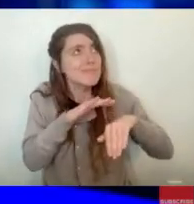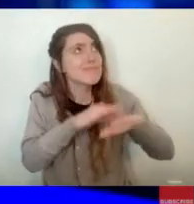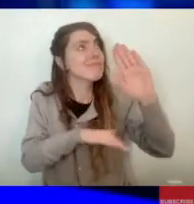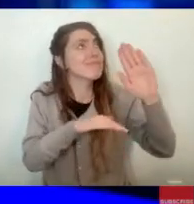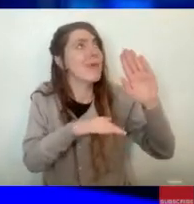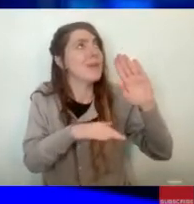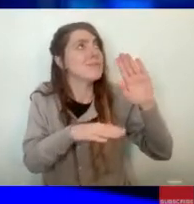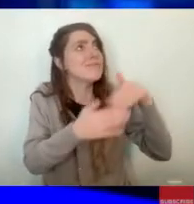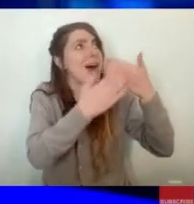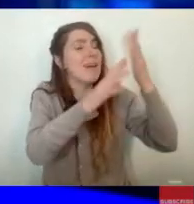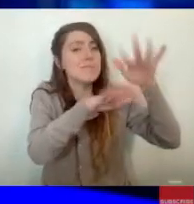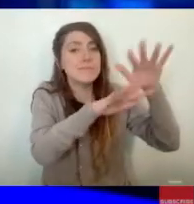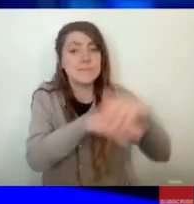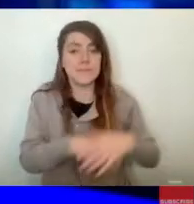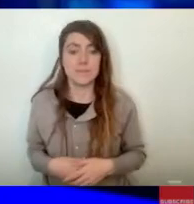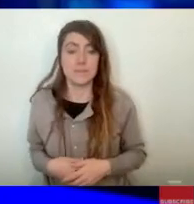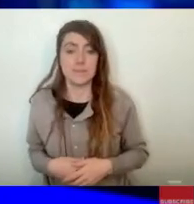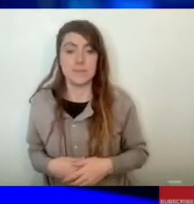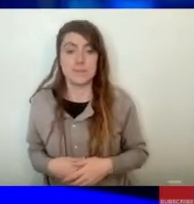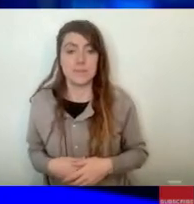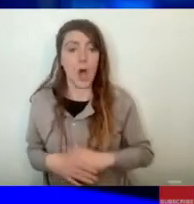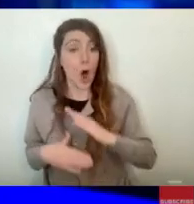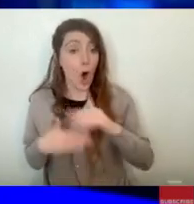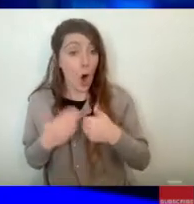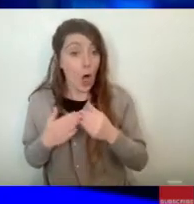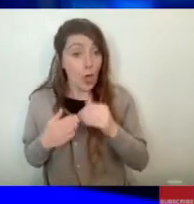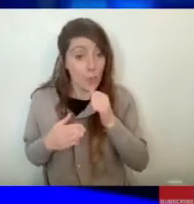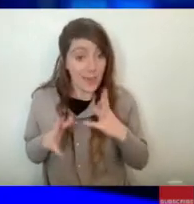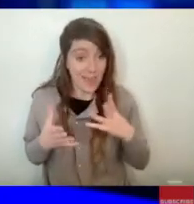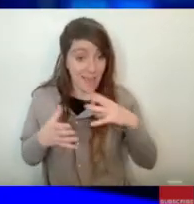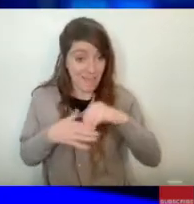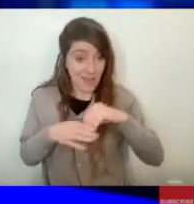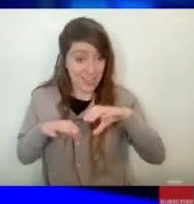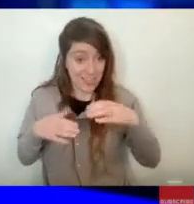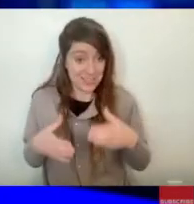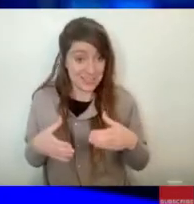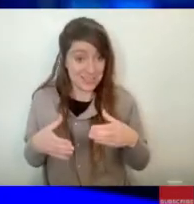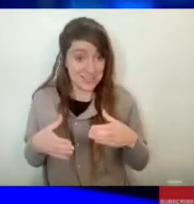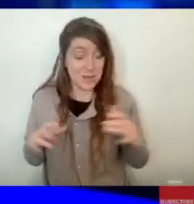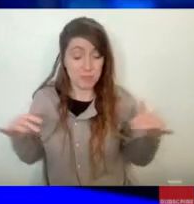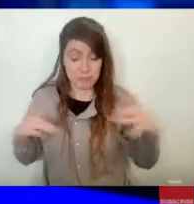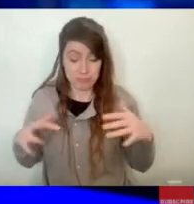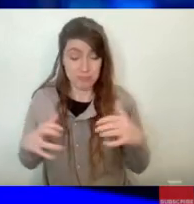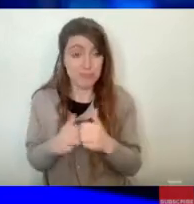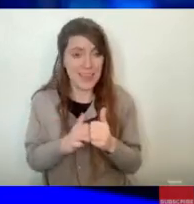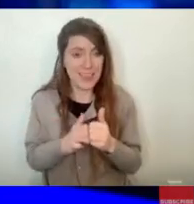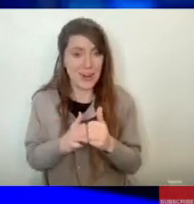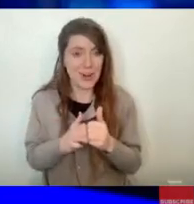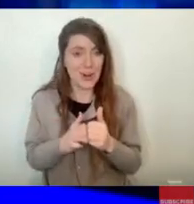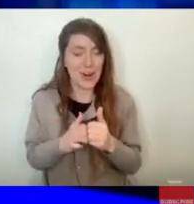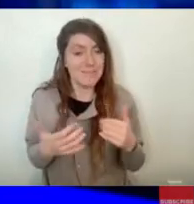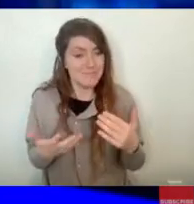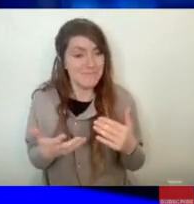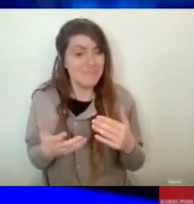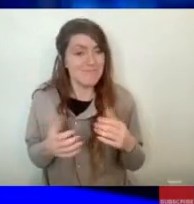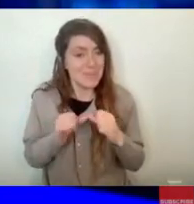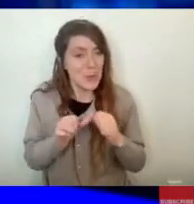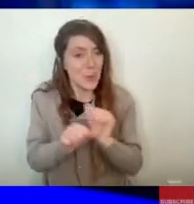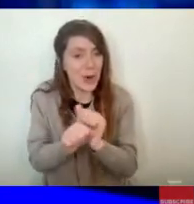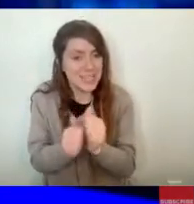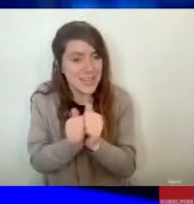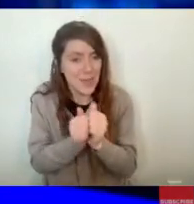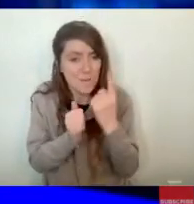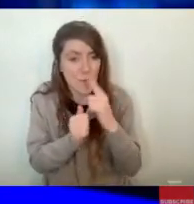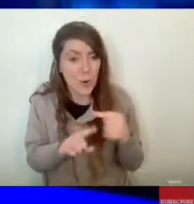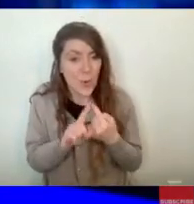unique, who are very inspiring in their own right, come together and globally on a campaign, I think what you're going to